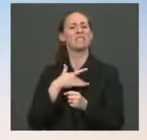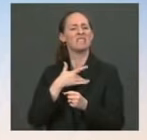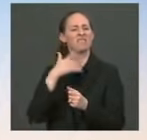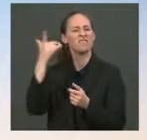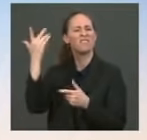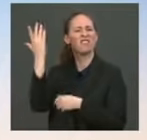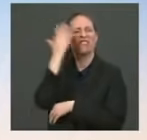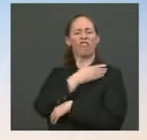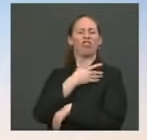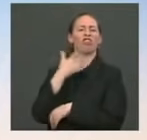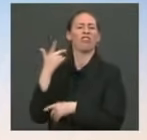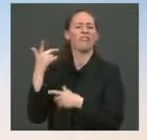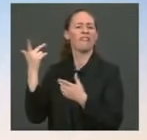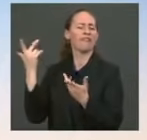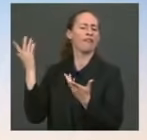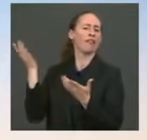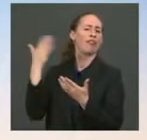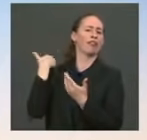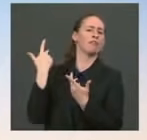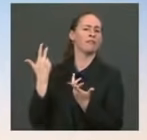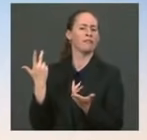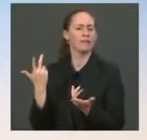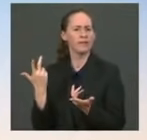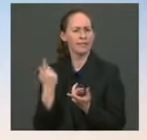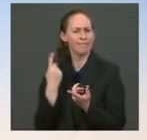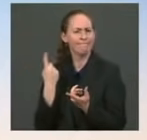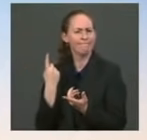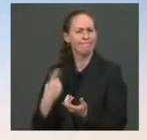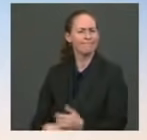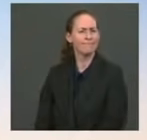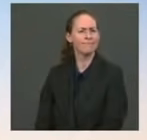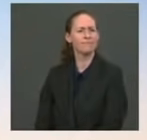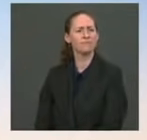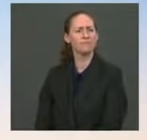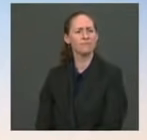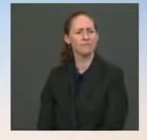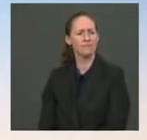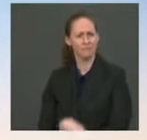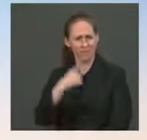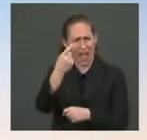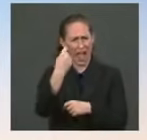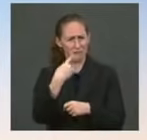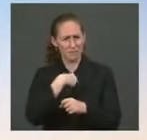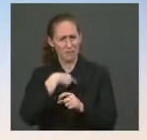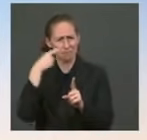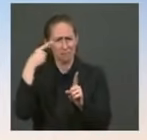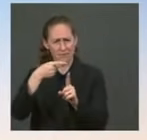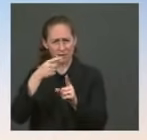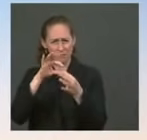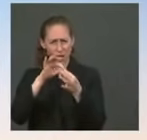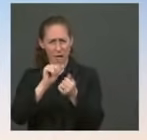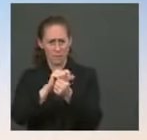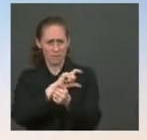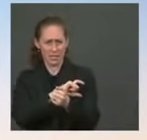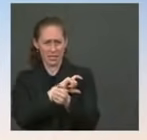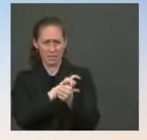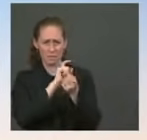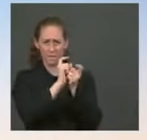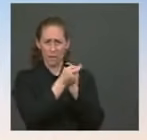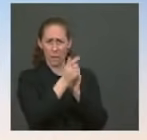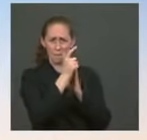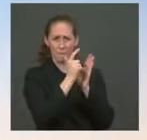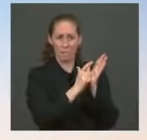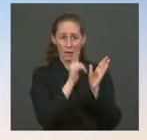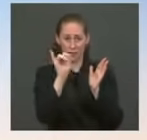mean, bring it down to the layman level. You asked me specifically about police reform, so that's why I addressed that specific